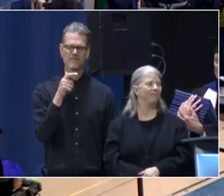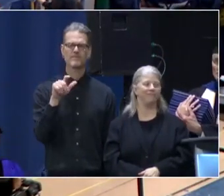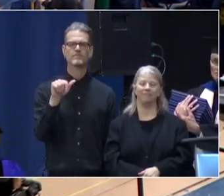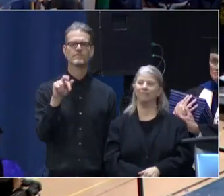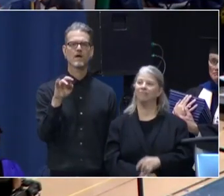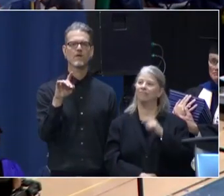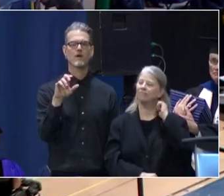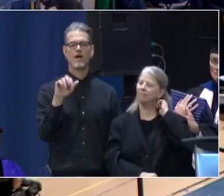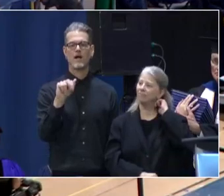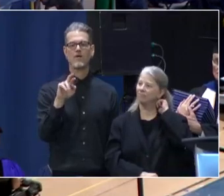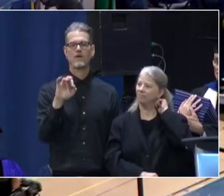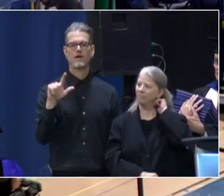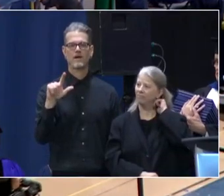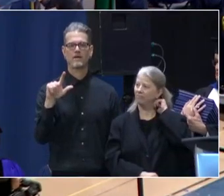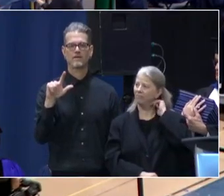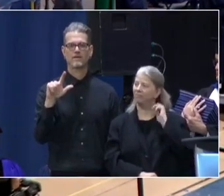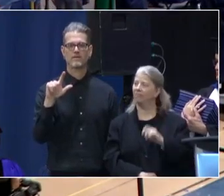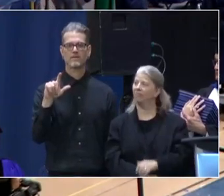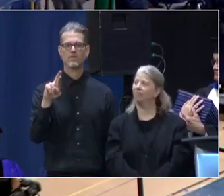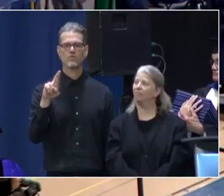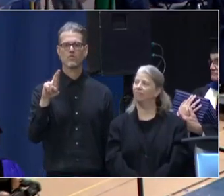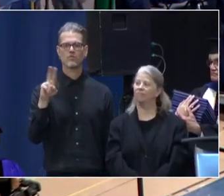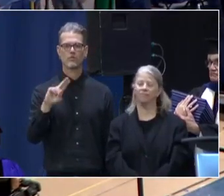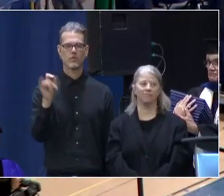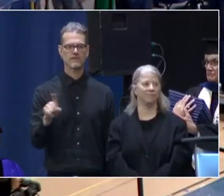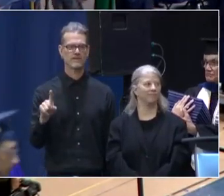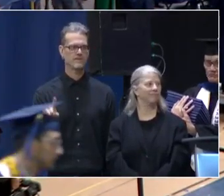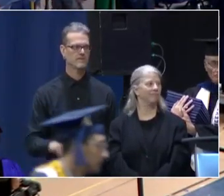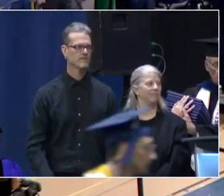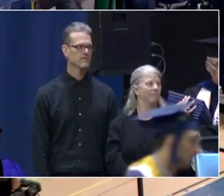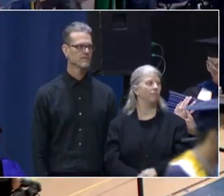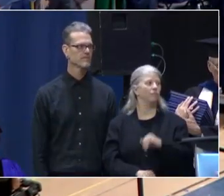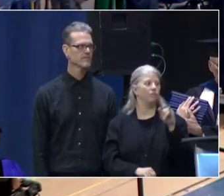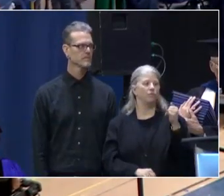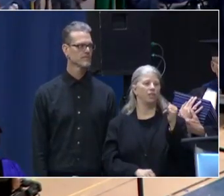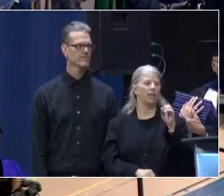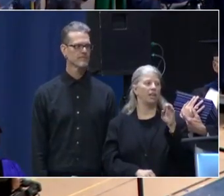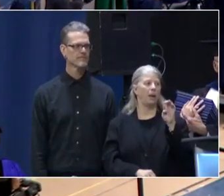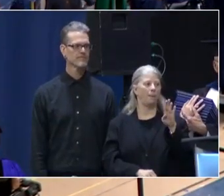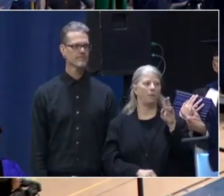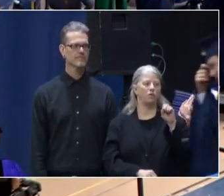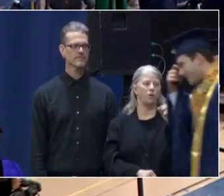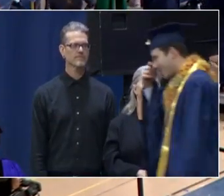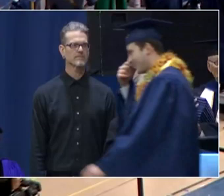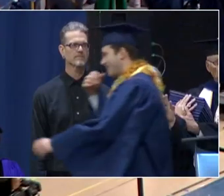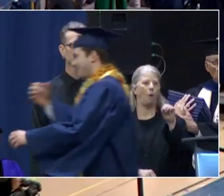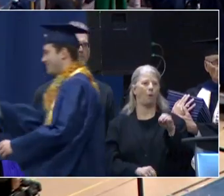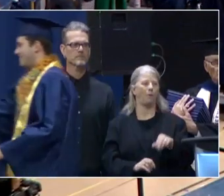Javier Urbina Ruiz. Jacob Paul Shapiro.